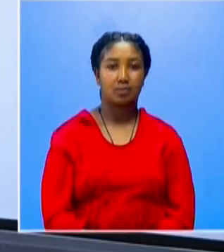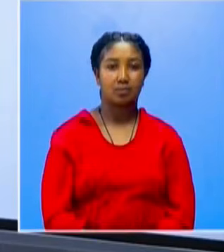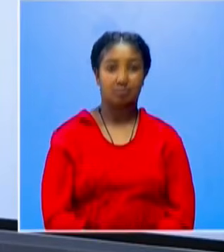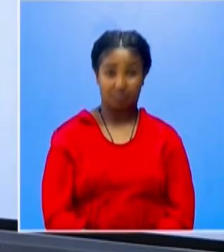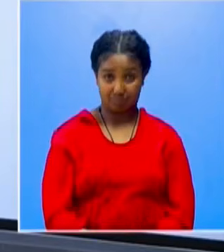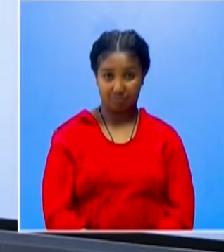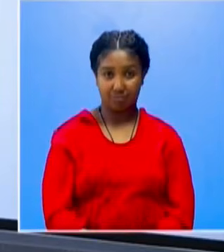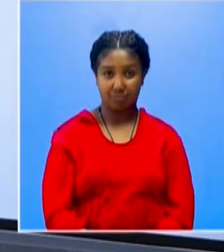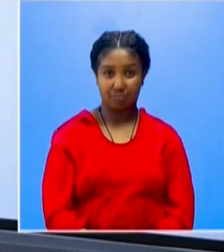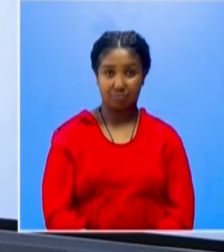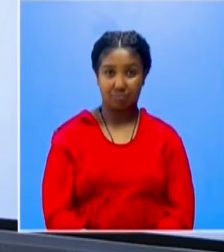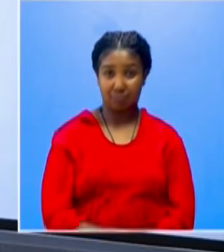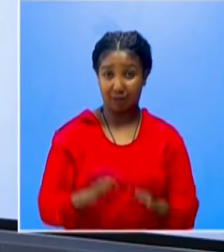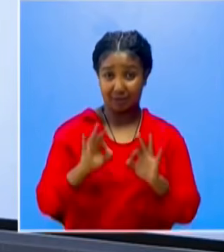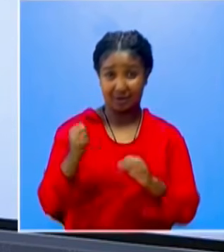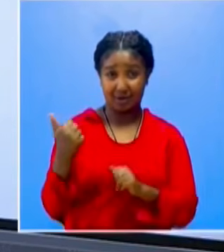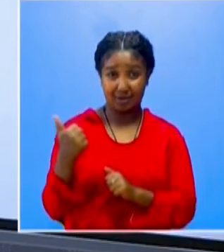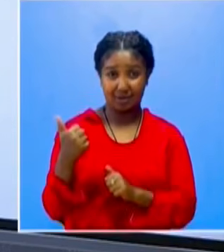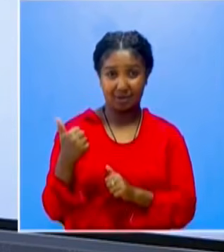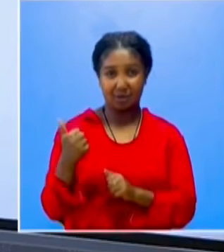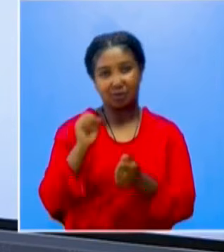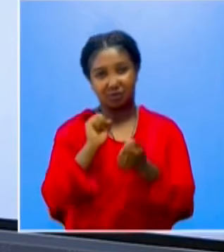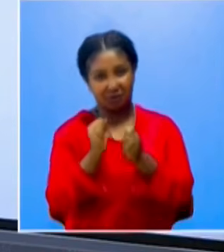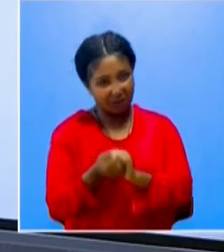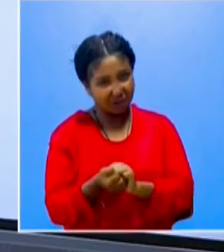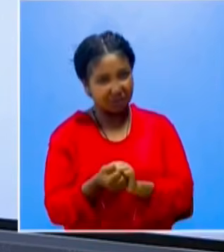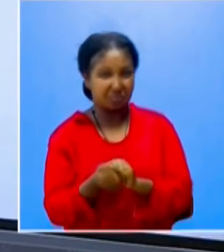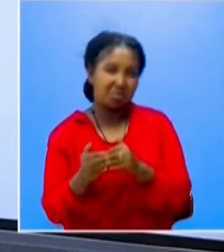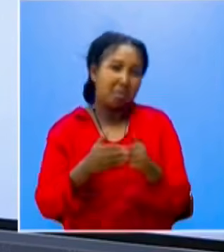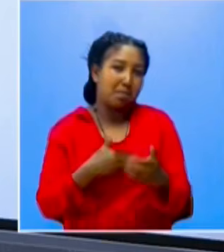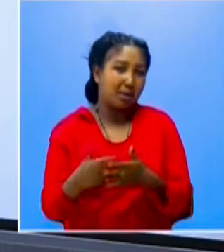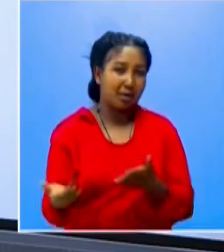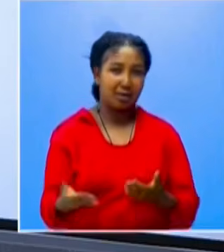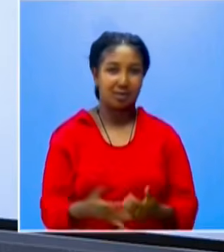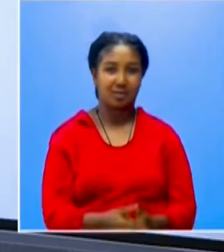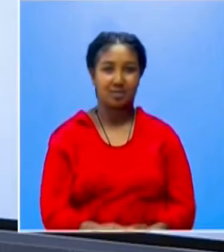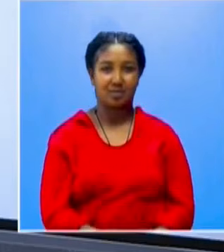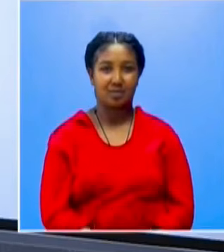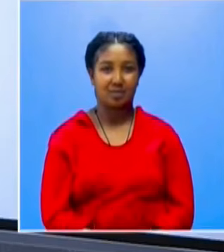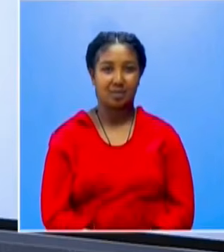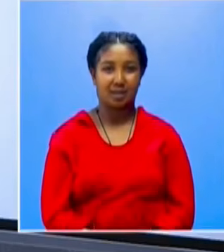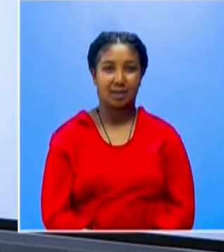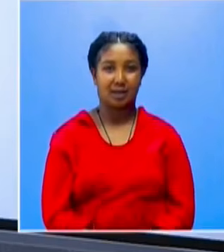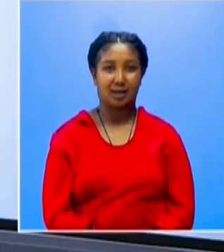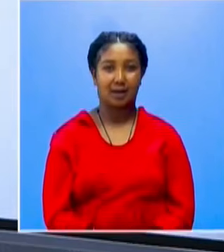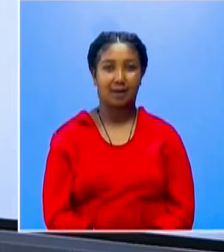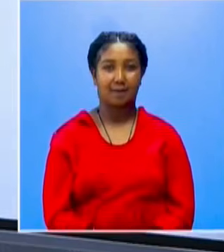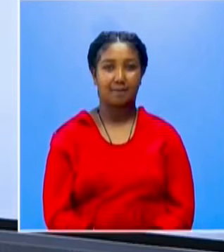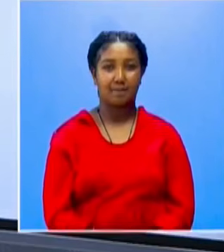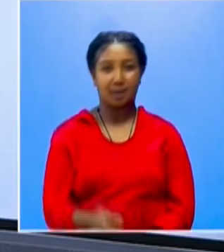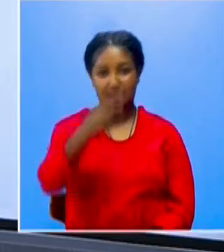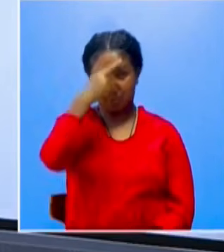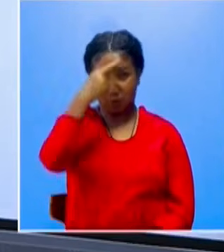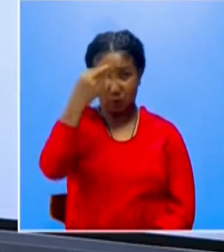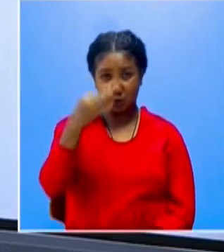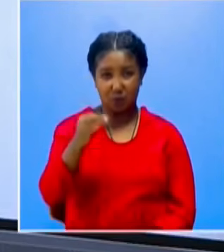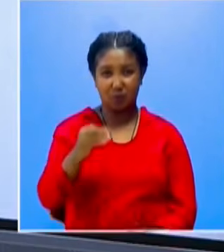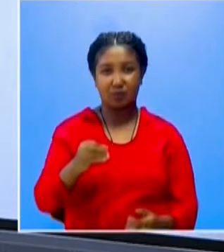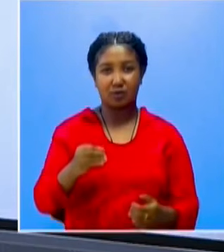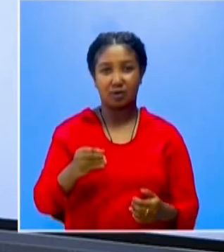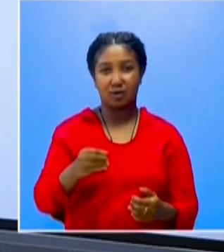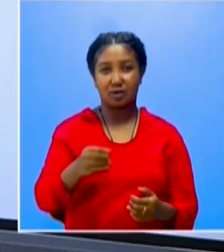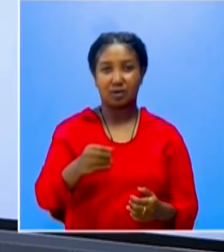Wow, isn't that nice? Just to change it simply, right? Yes, because of